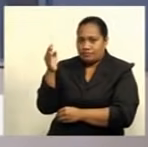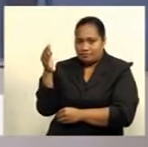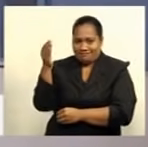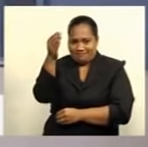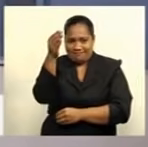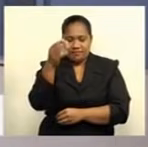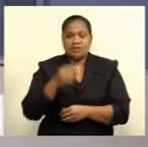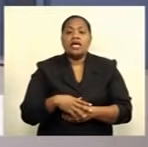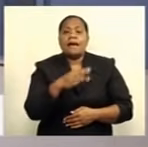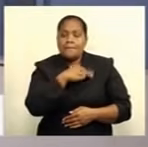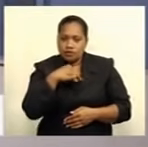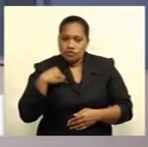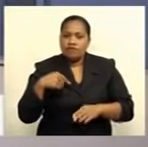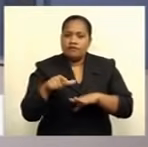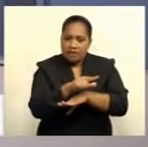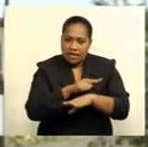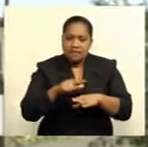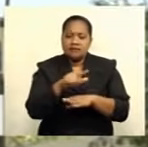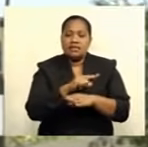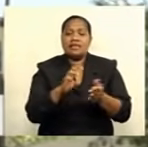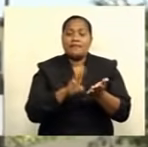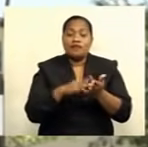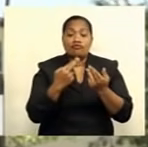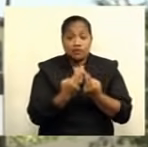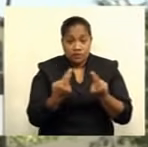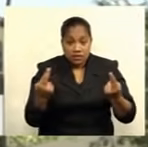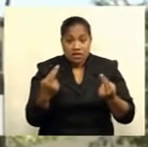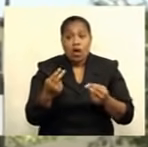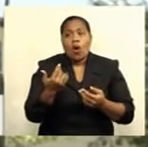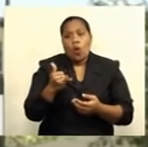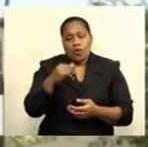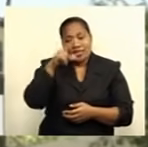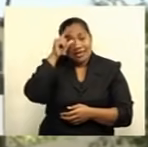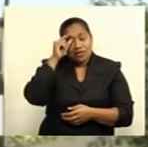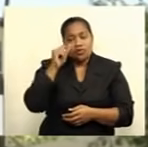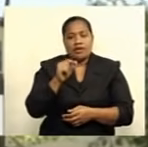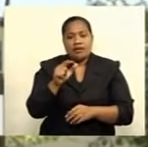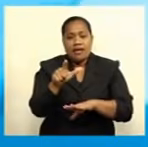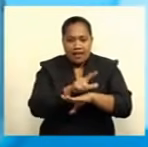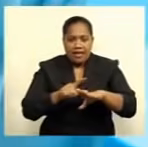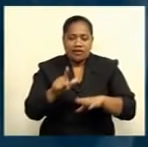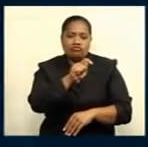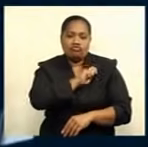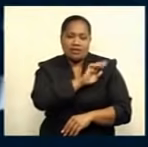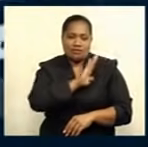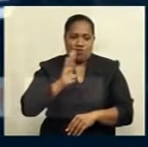of Lands and Mineral Resources, or the Itauke Land Trust Board.